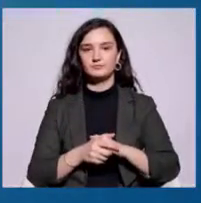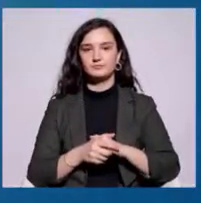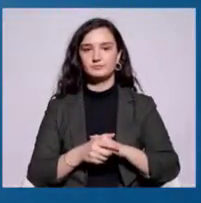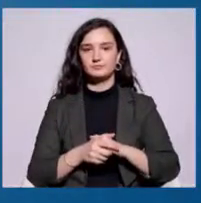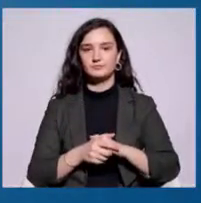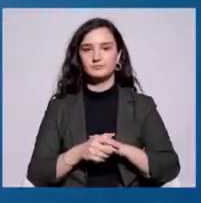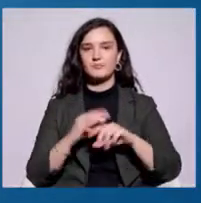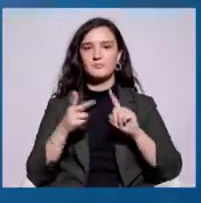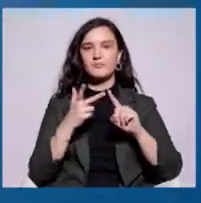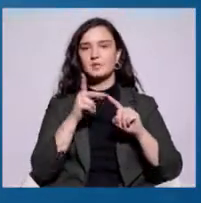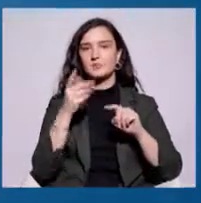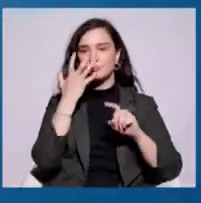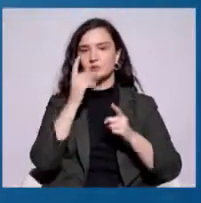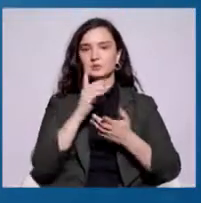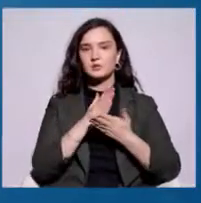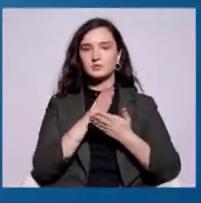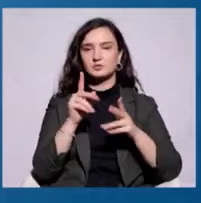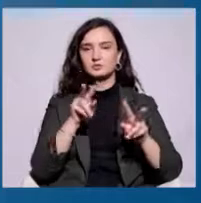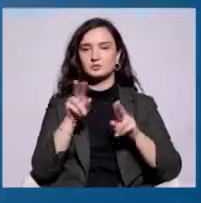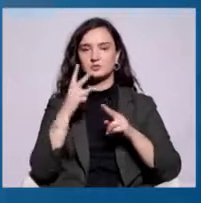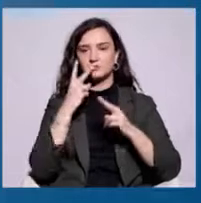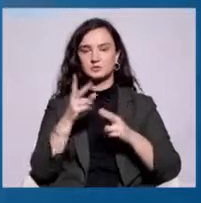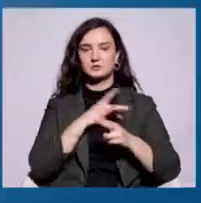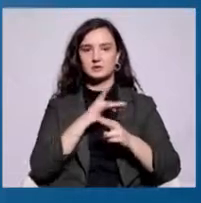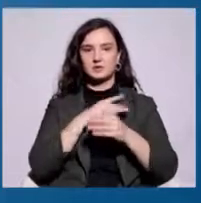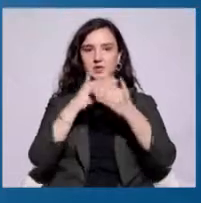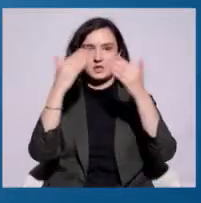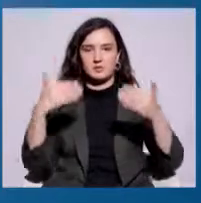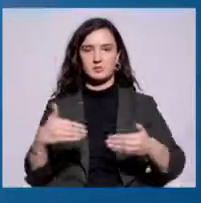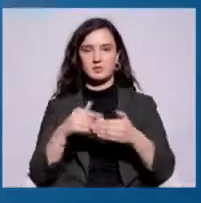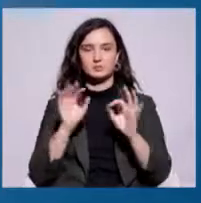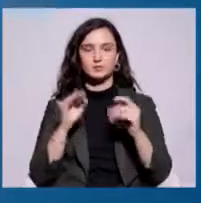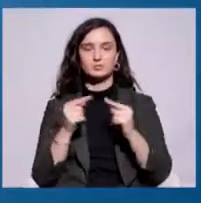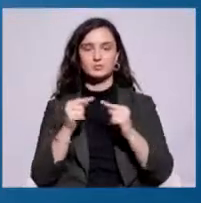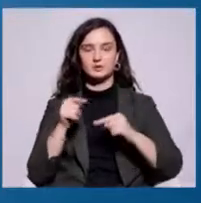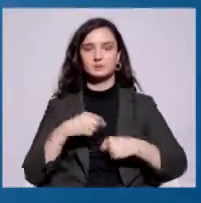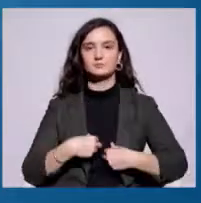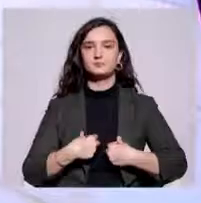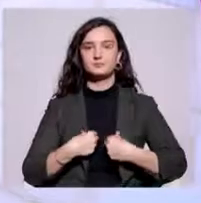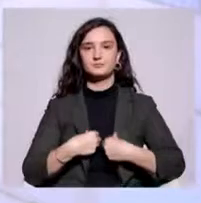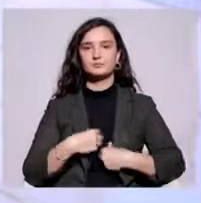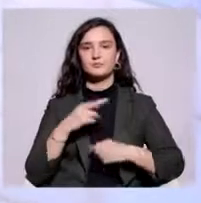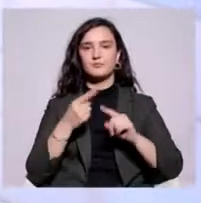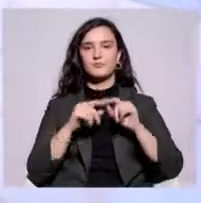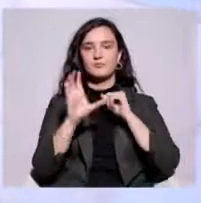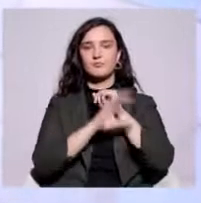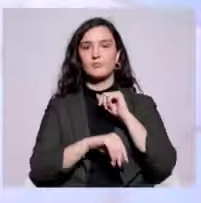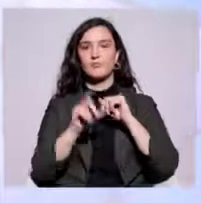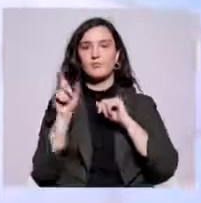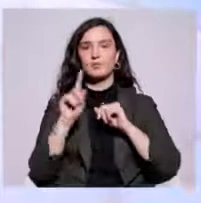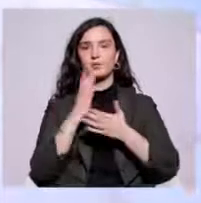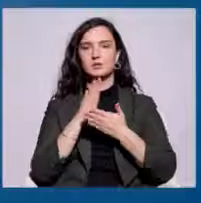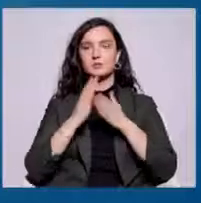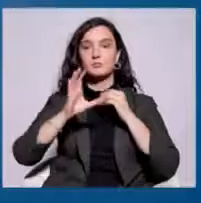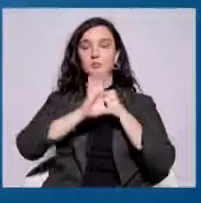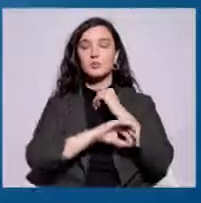third picture, Zach? Oh, this looks like a whiteboard. Exactly, Zach. And the last one, Zach?